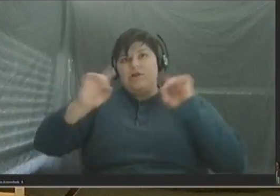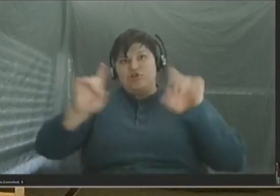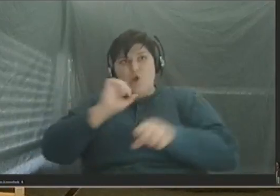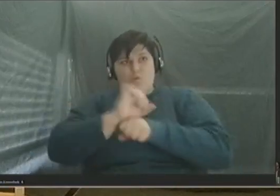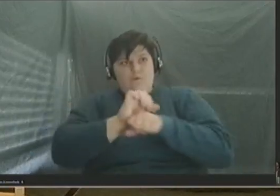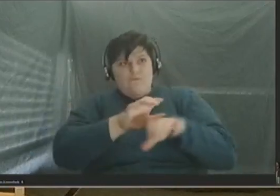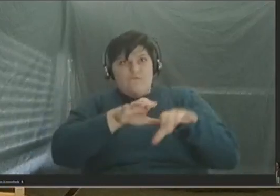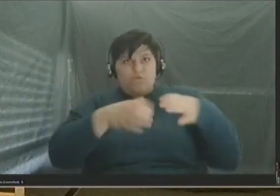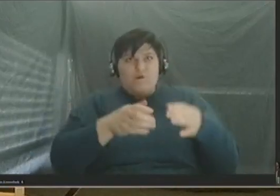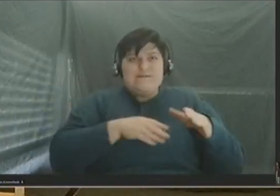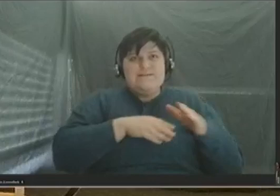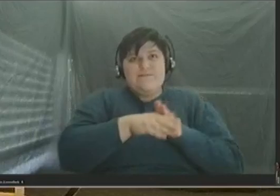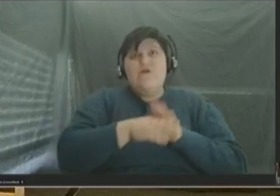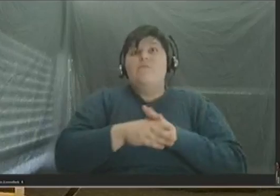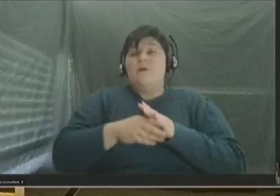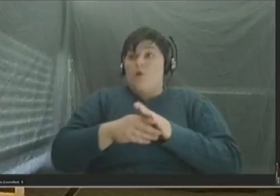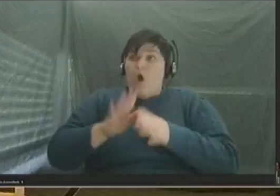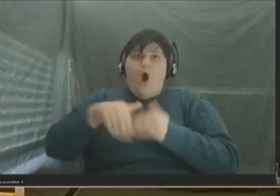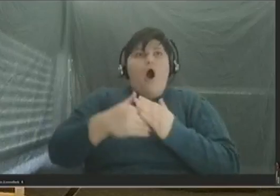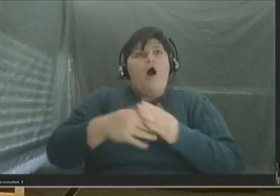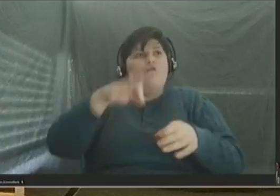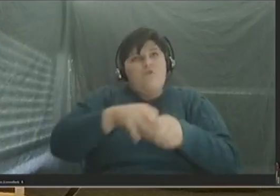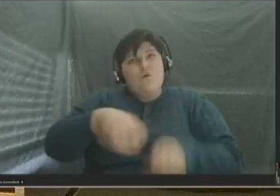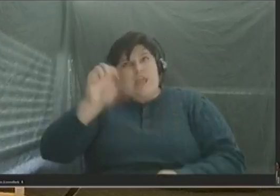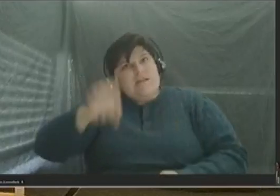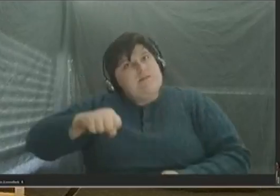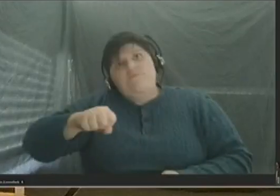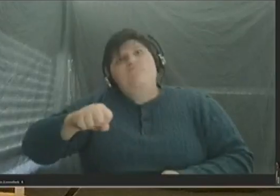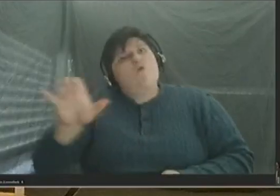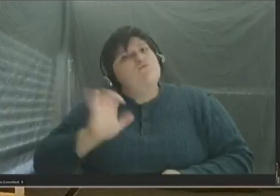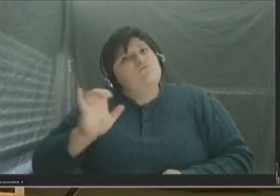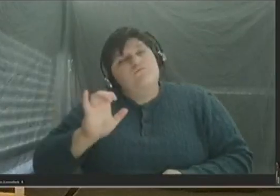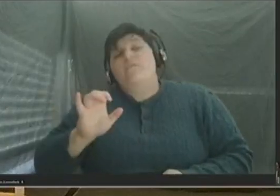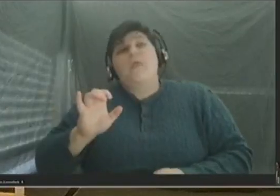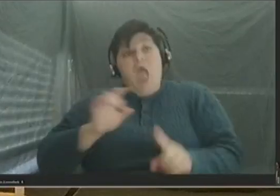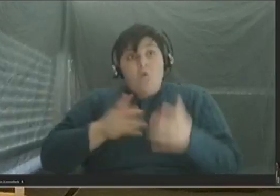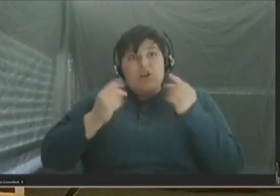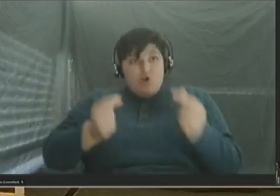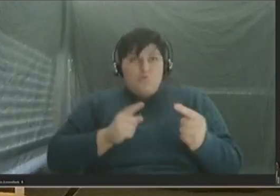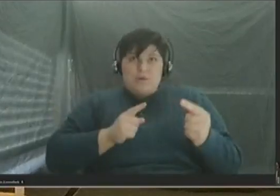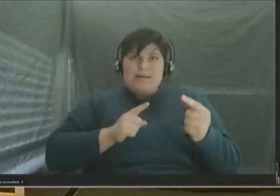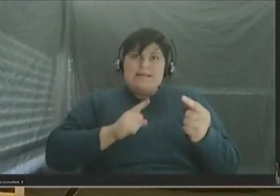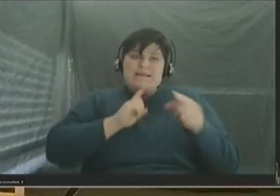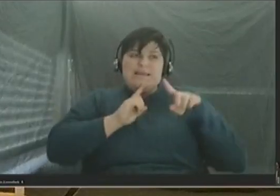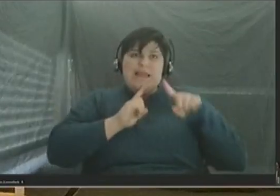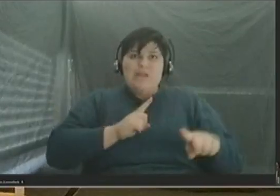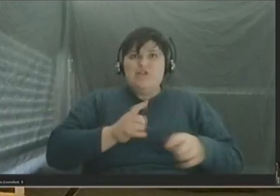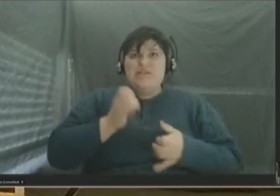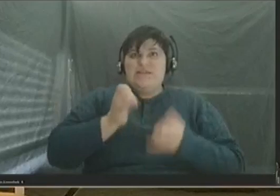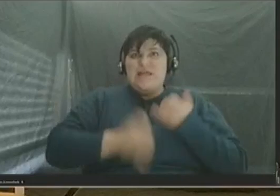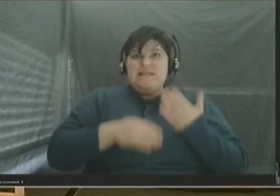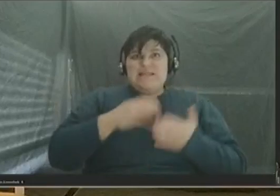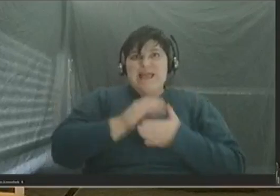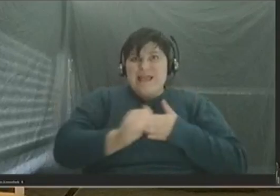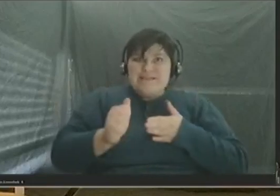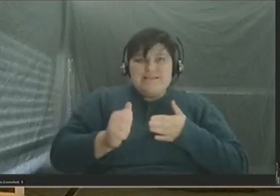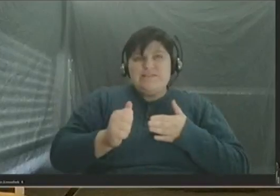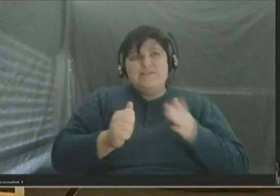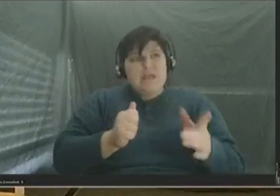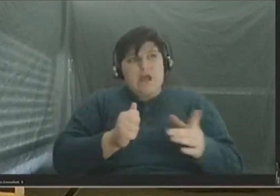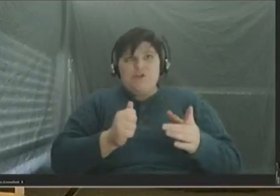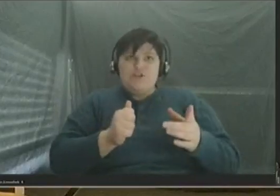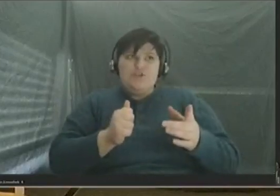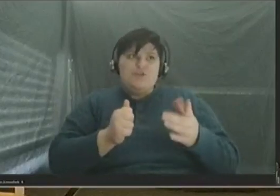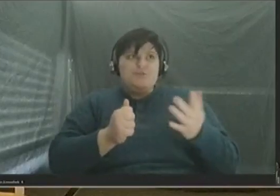on a unanimous basis also. I want to quickly address the last dollar nature of this program.